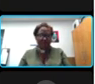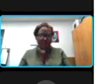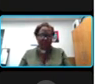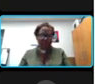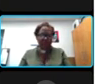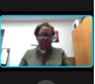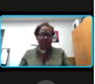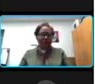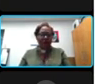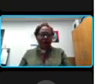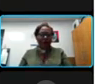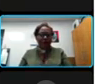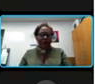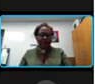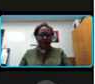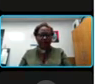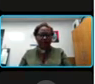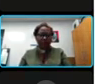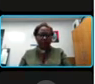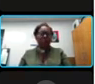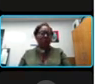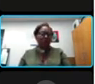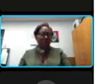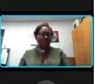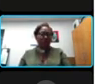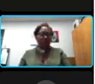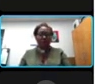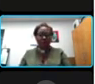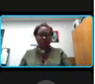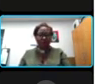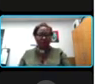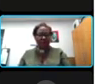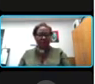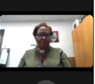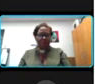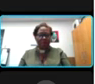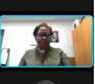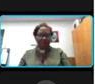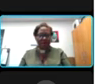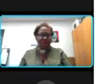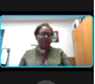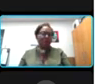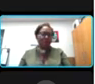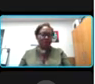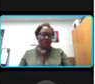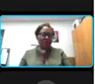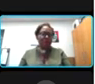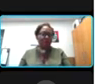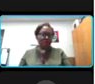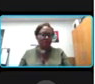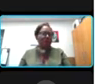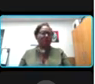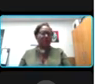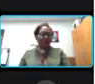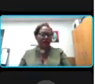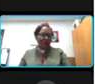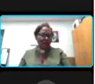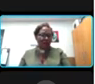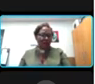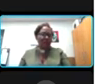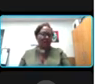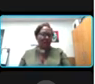Community notifications, moving forward, we will note a total number of new cases reported in a school